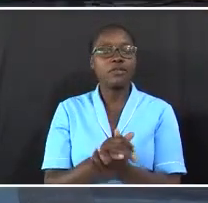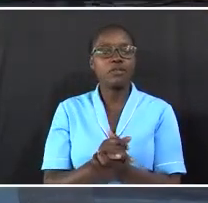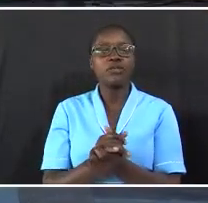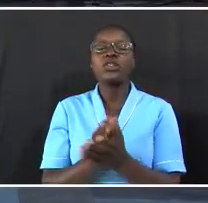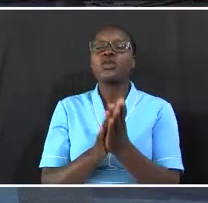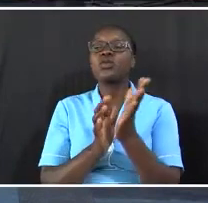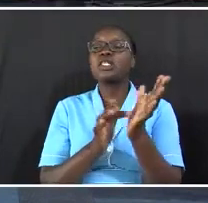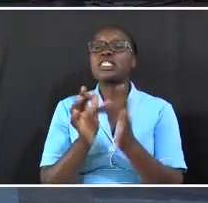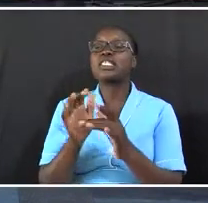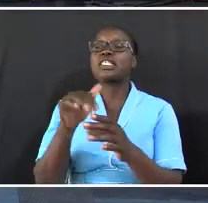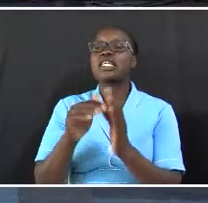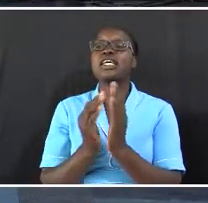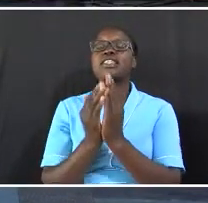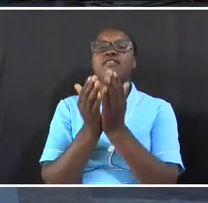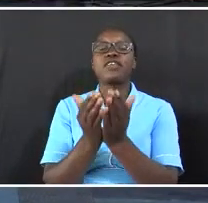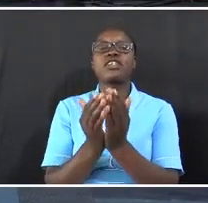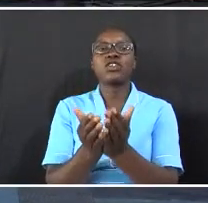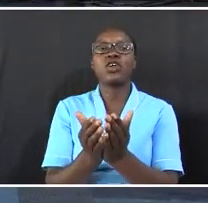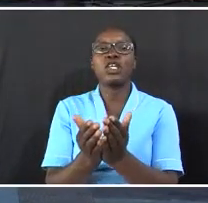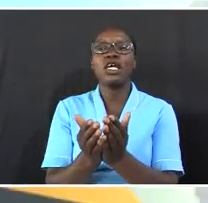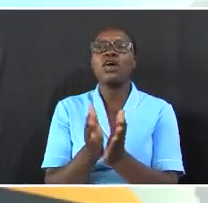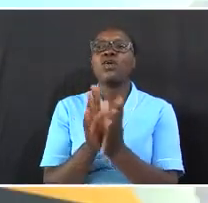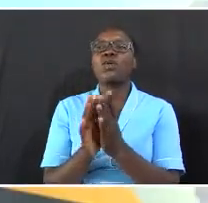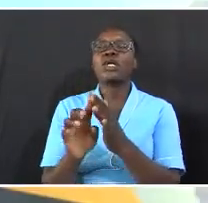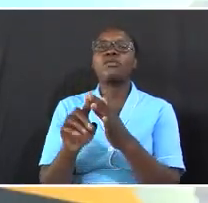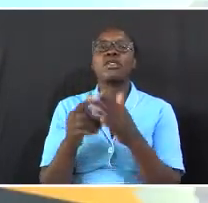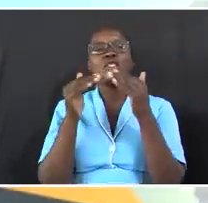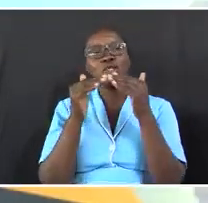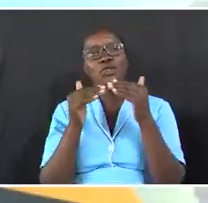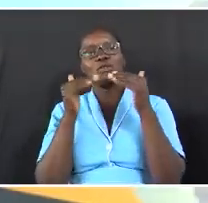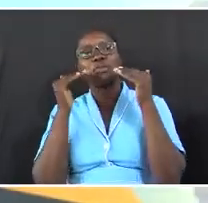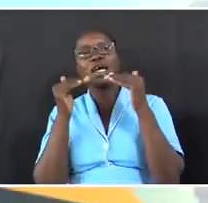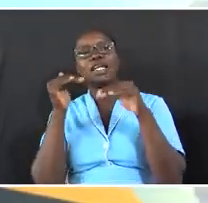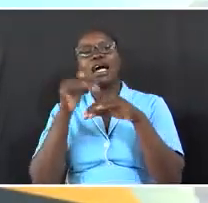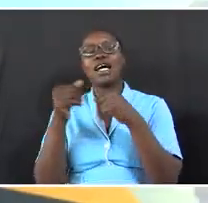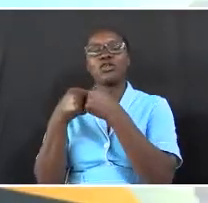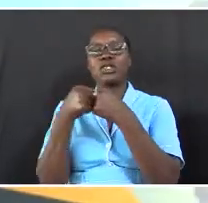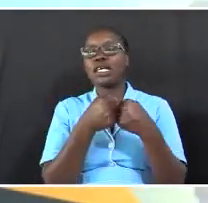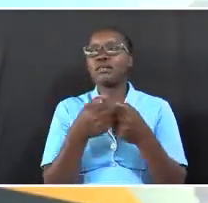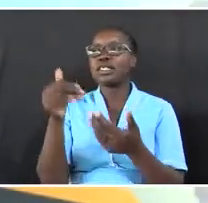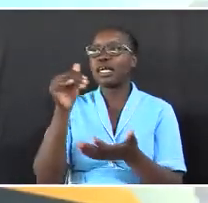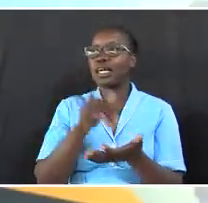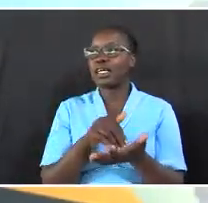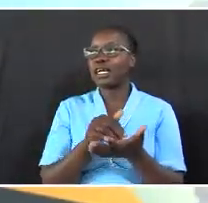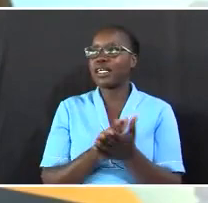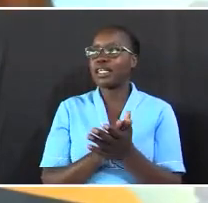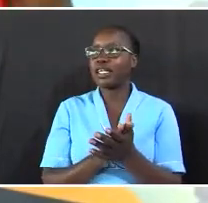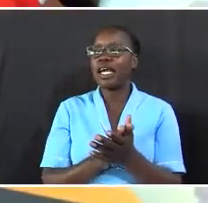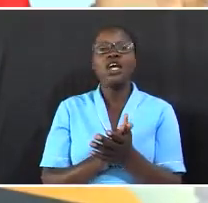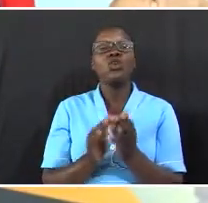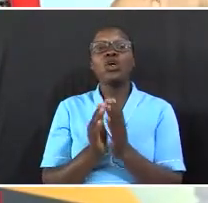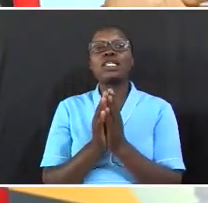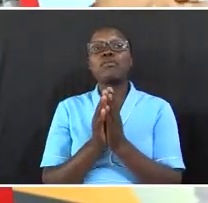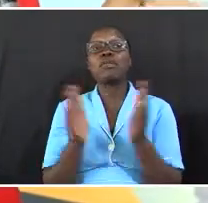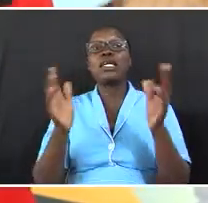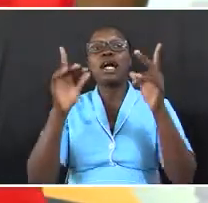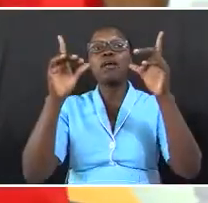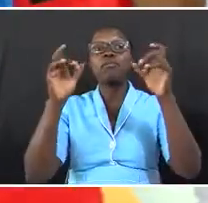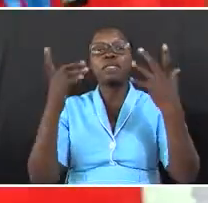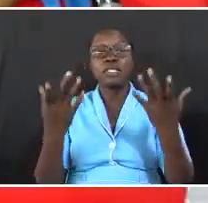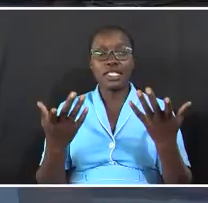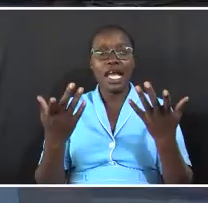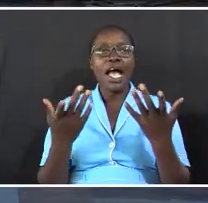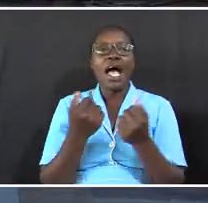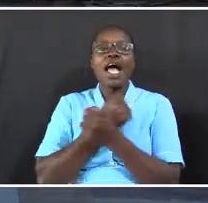With Jesus in the vessel, you can begin to smile at your storm again. Look at the bigger picture. I